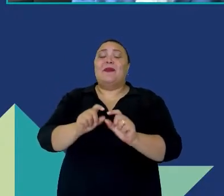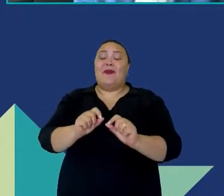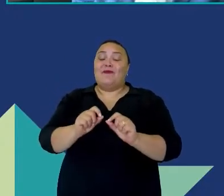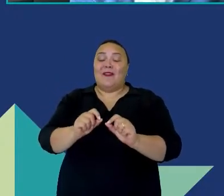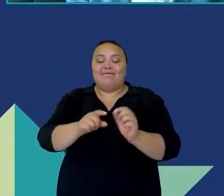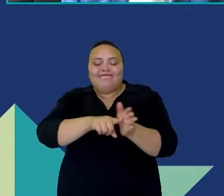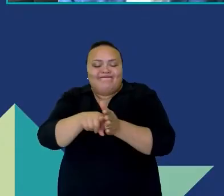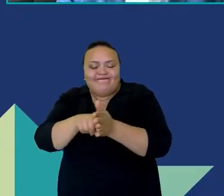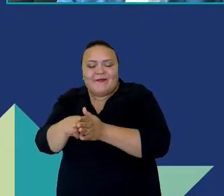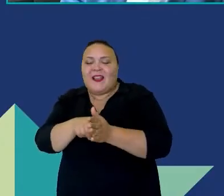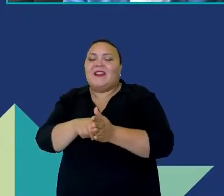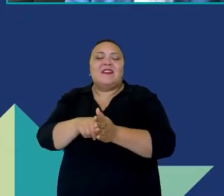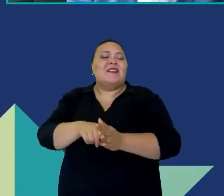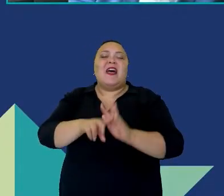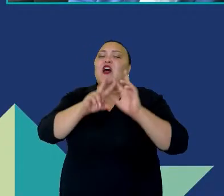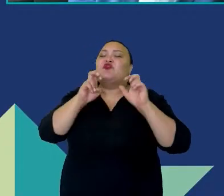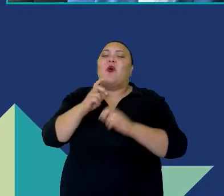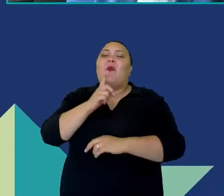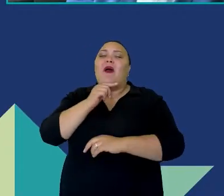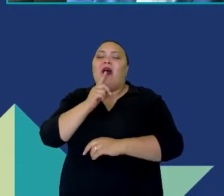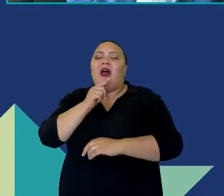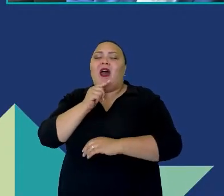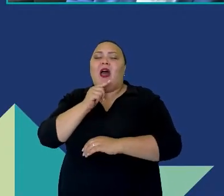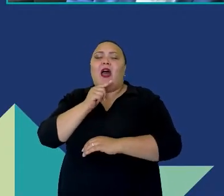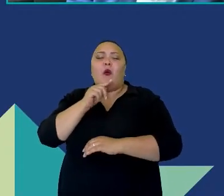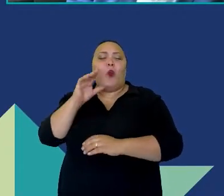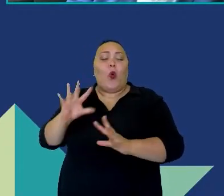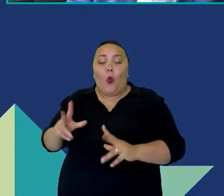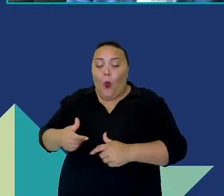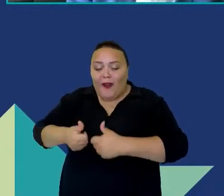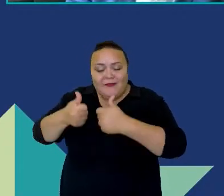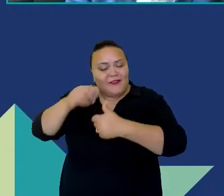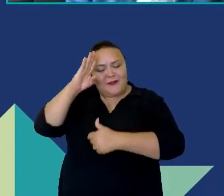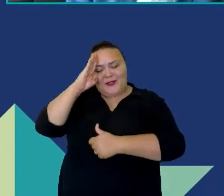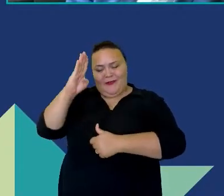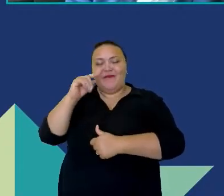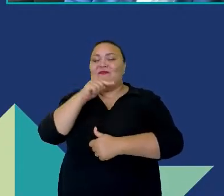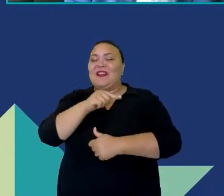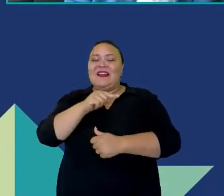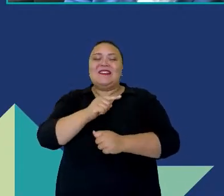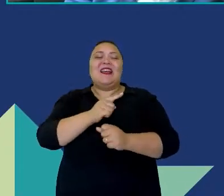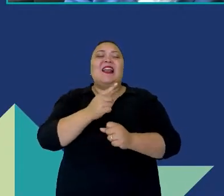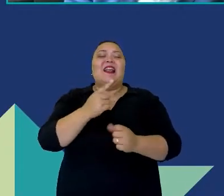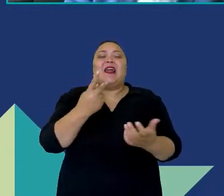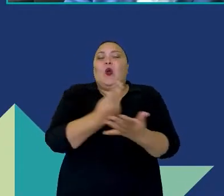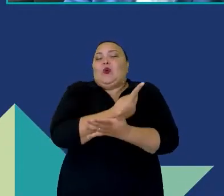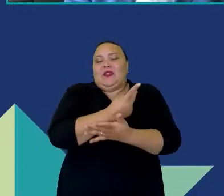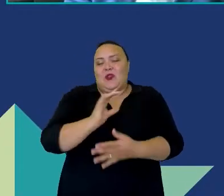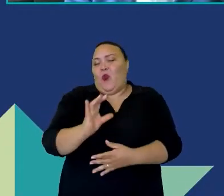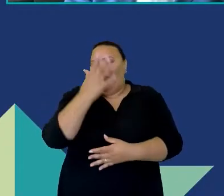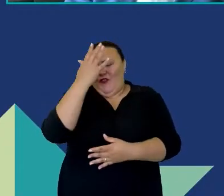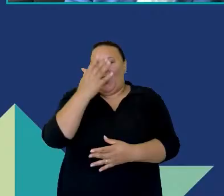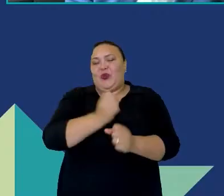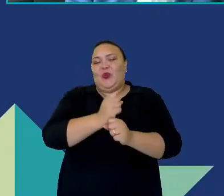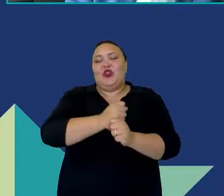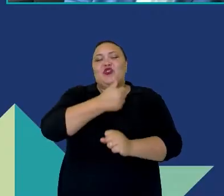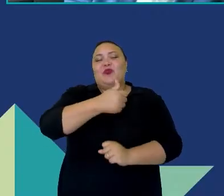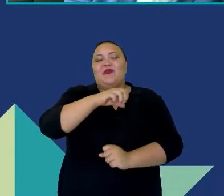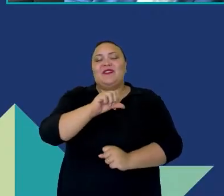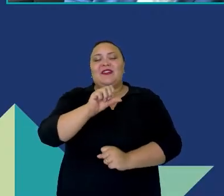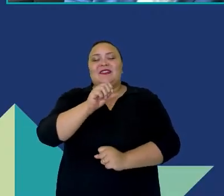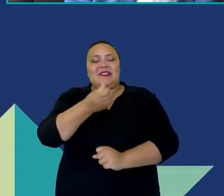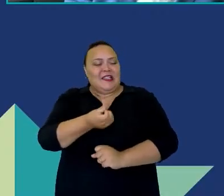This event, Stava, in '85, again, water was the culprit. Poor operational